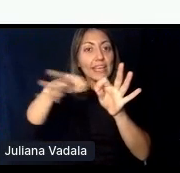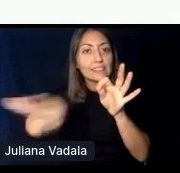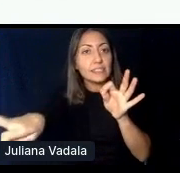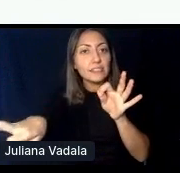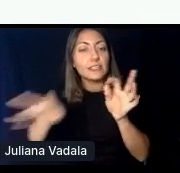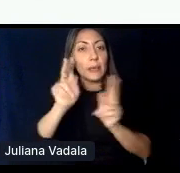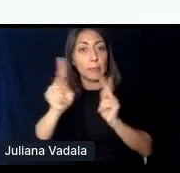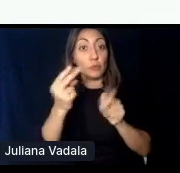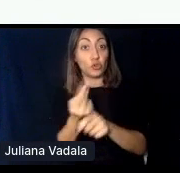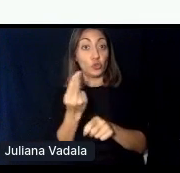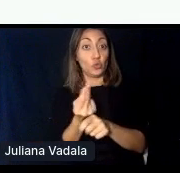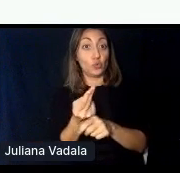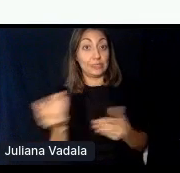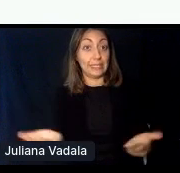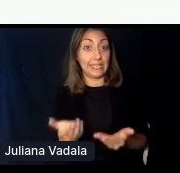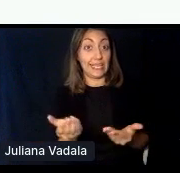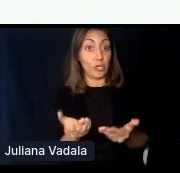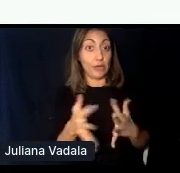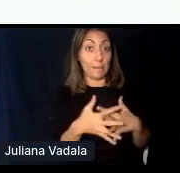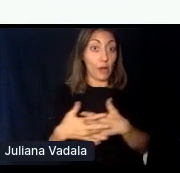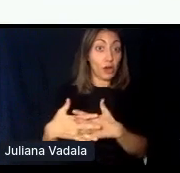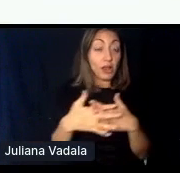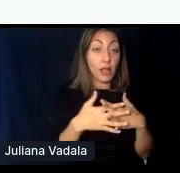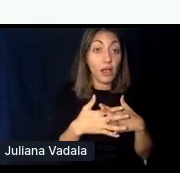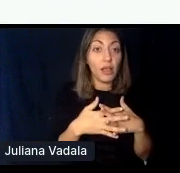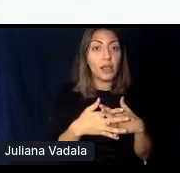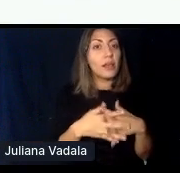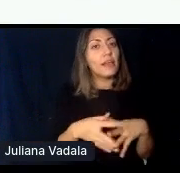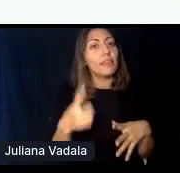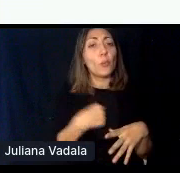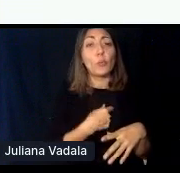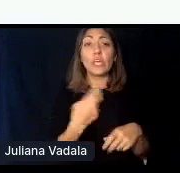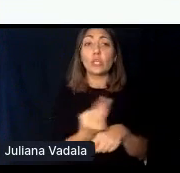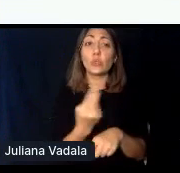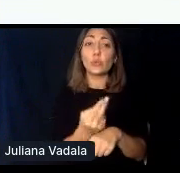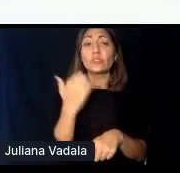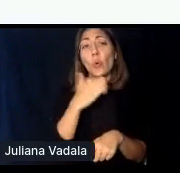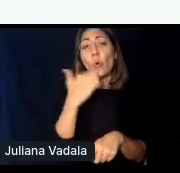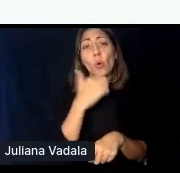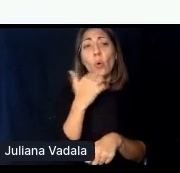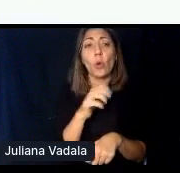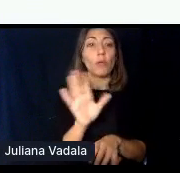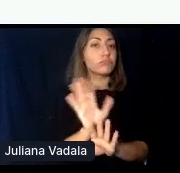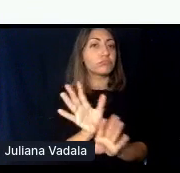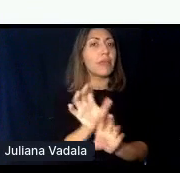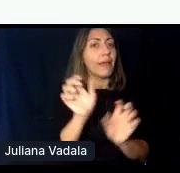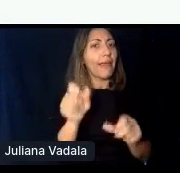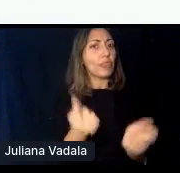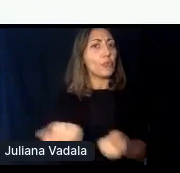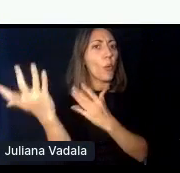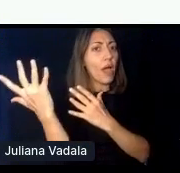that formed our society. And beyond that, we encourage